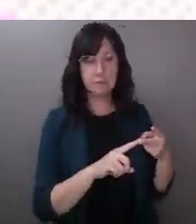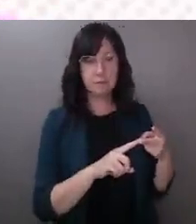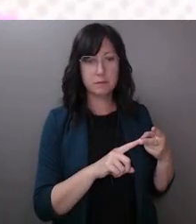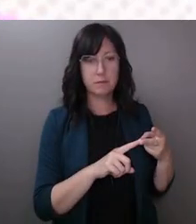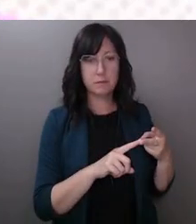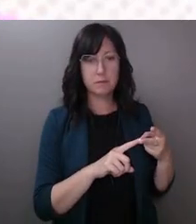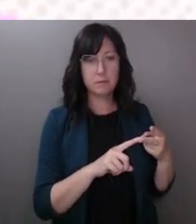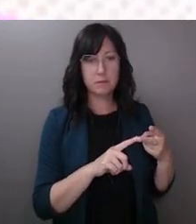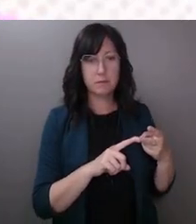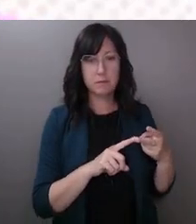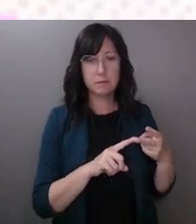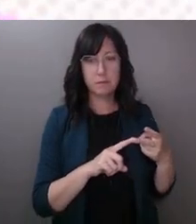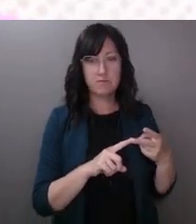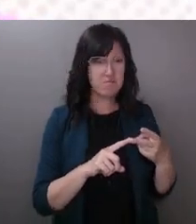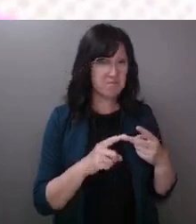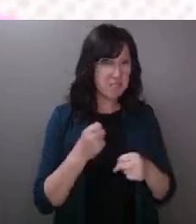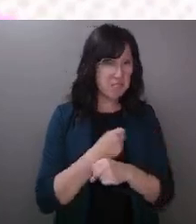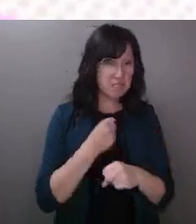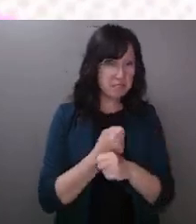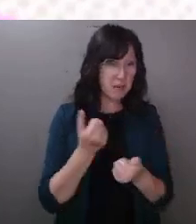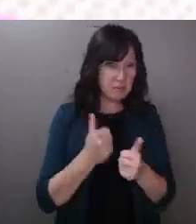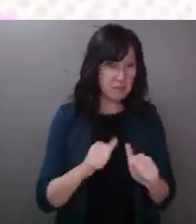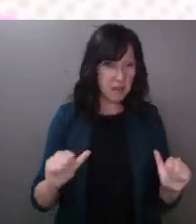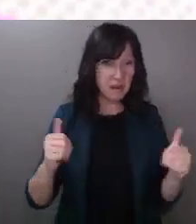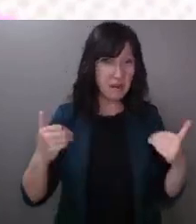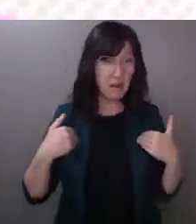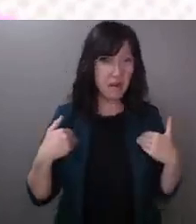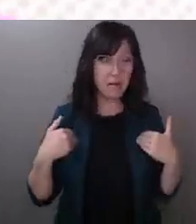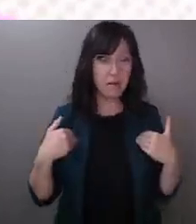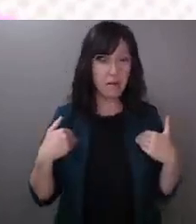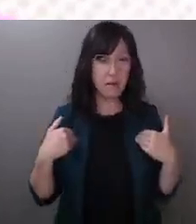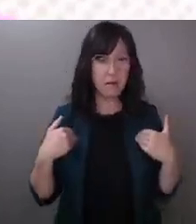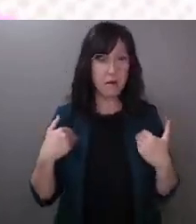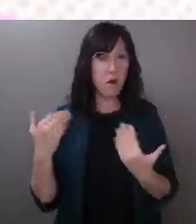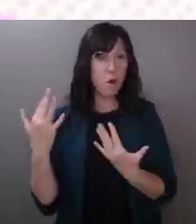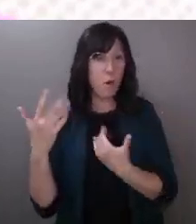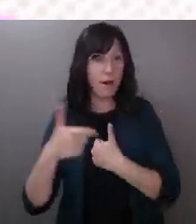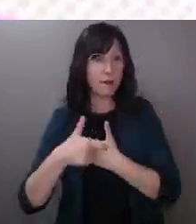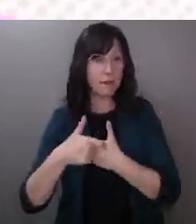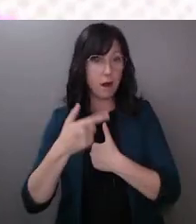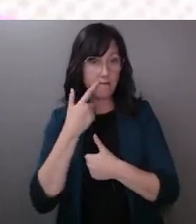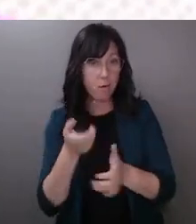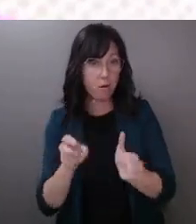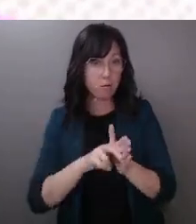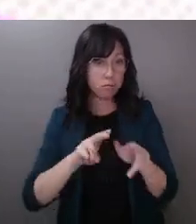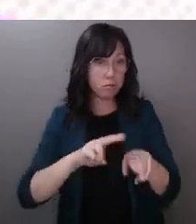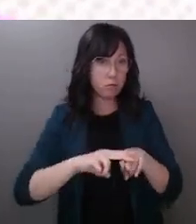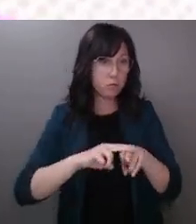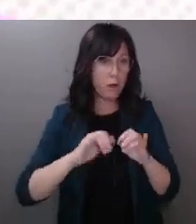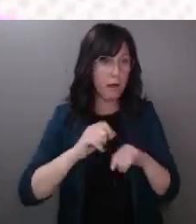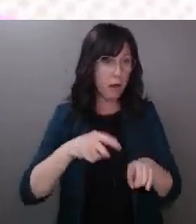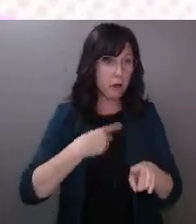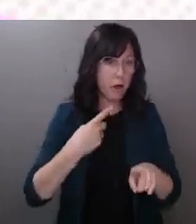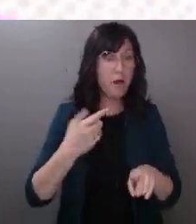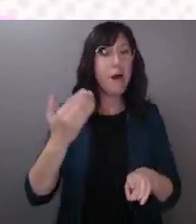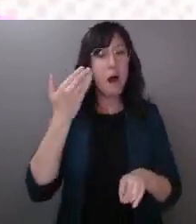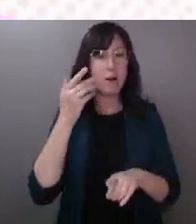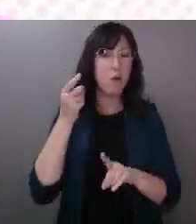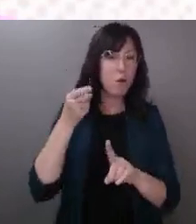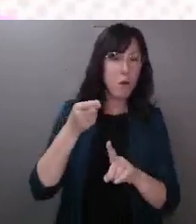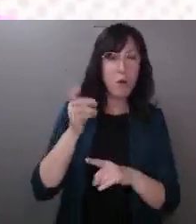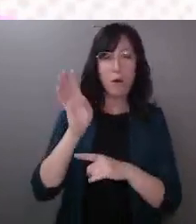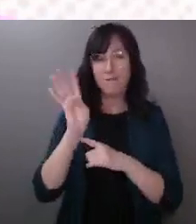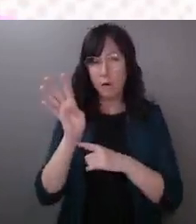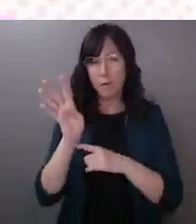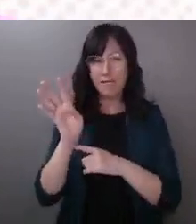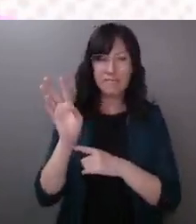you have any data sets so far for how long or your wait times are for the trains? I know you said the goal is between 4 to 6